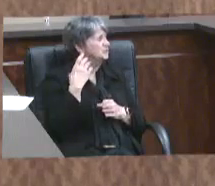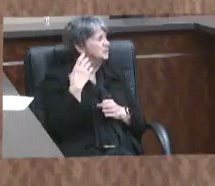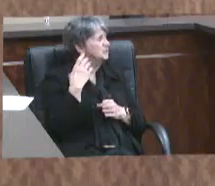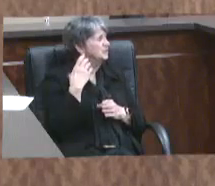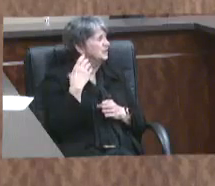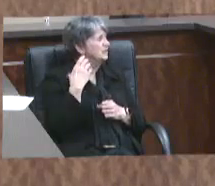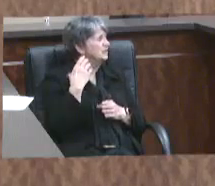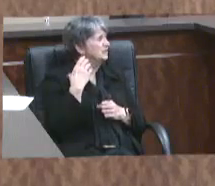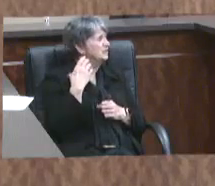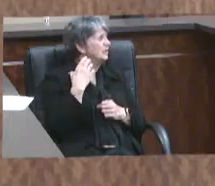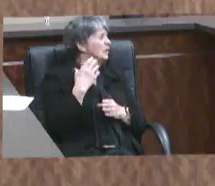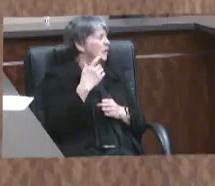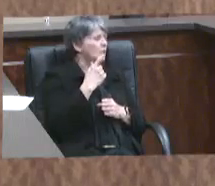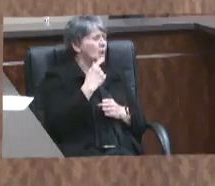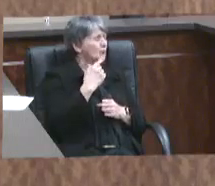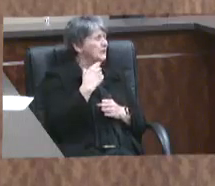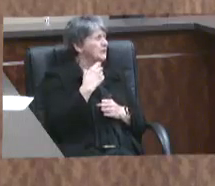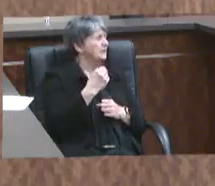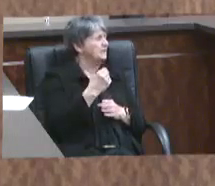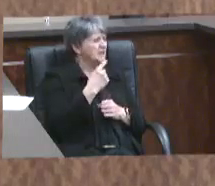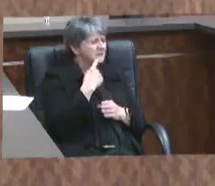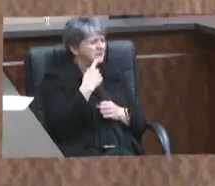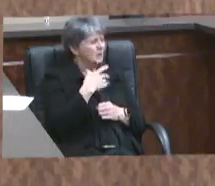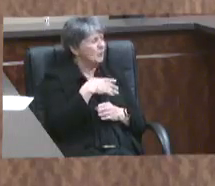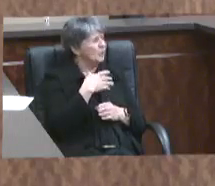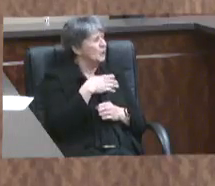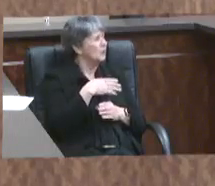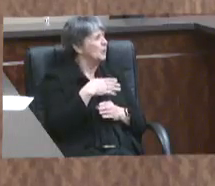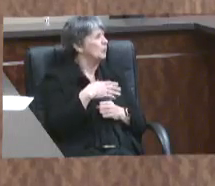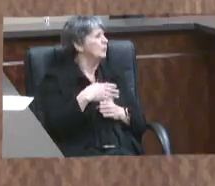course, Crawford came in. He was doing work.